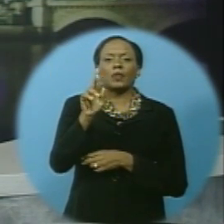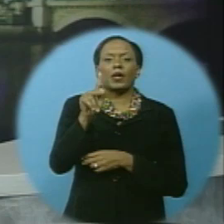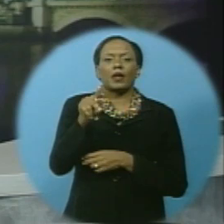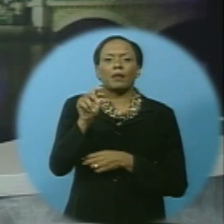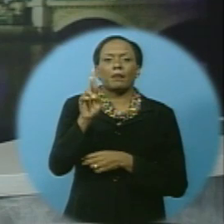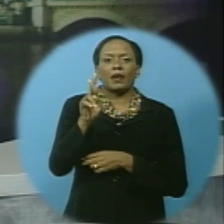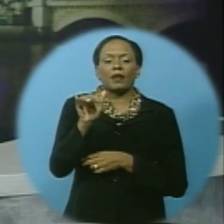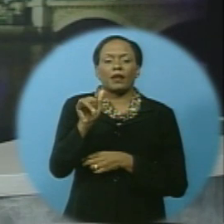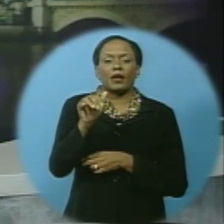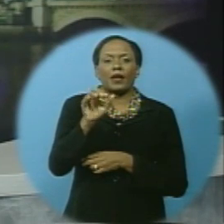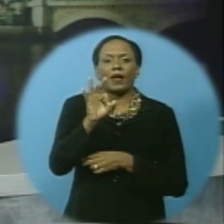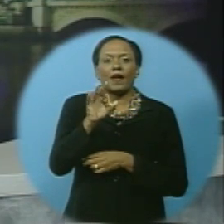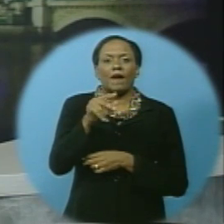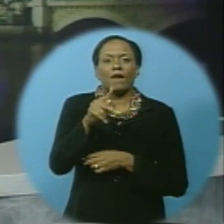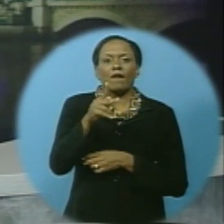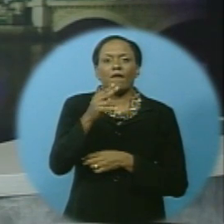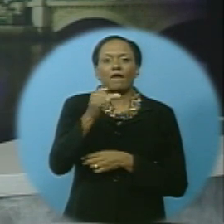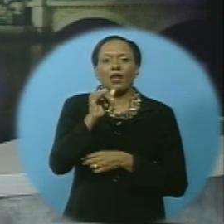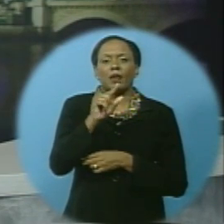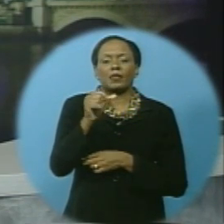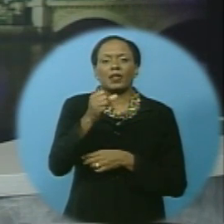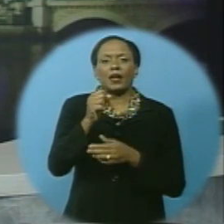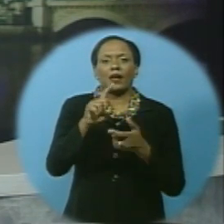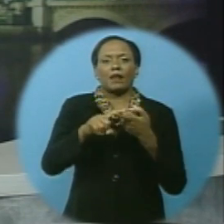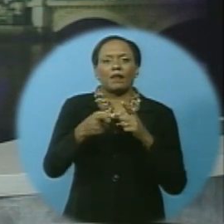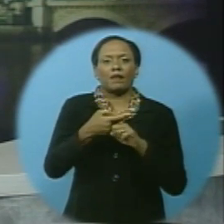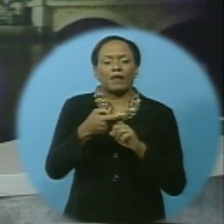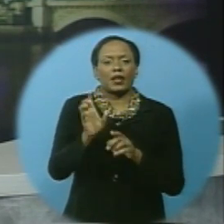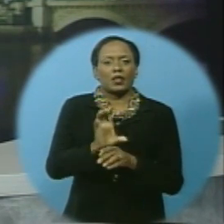on Saturday, April 4th at the Frank Cullimore Hall.